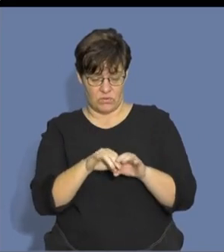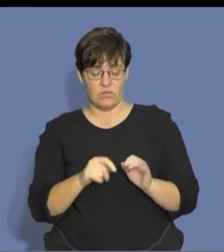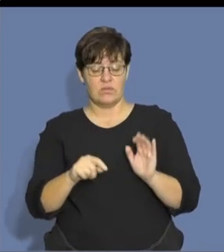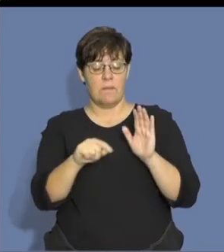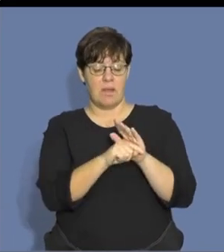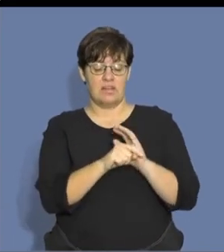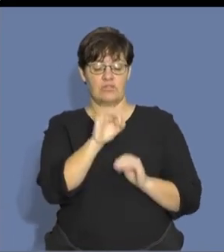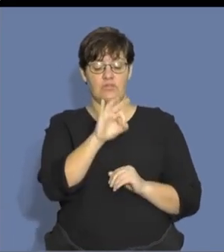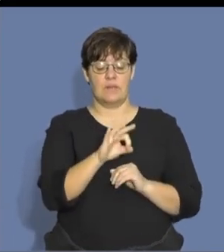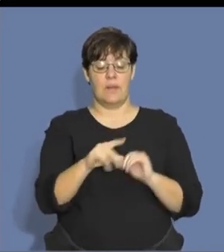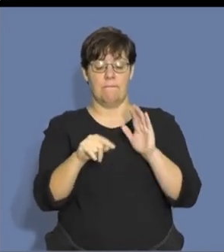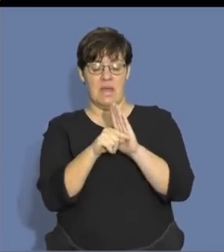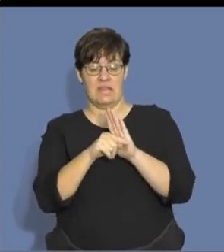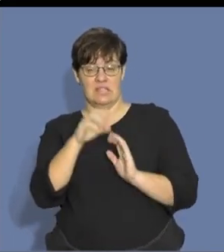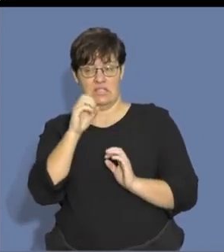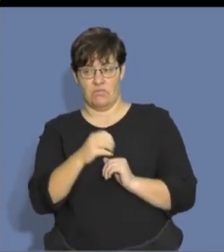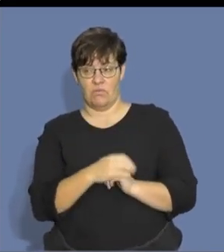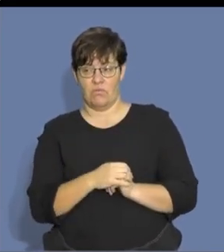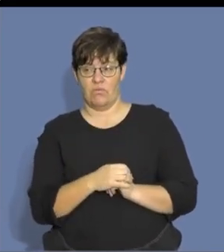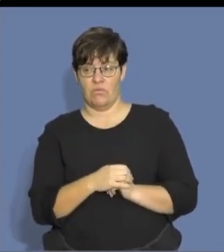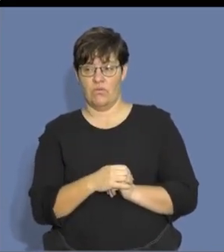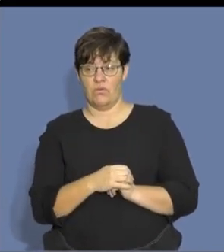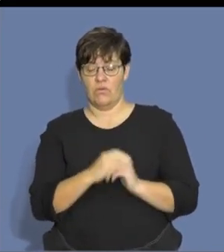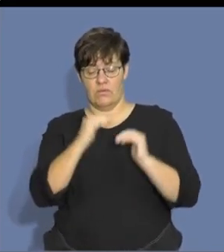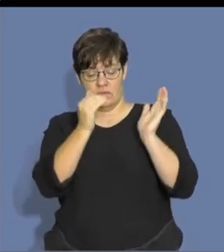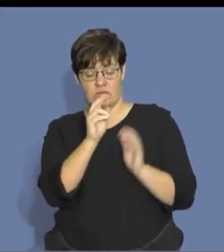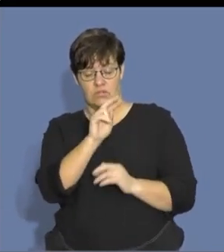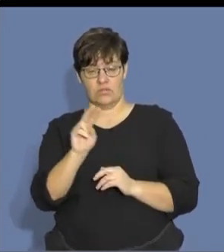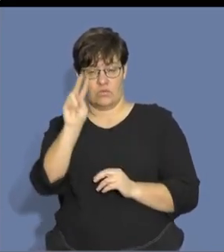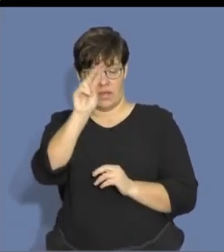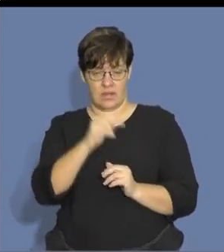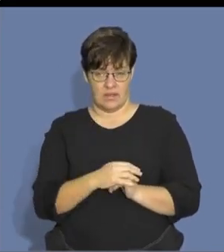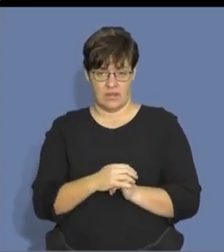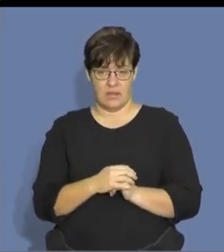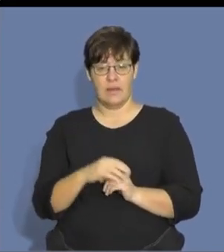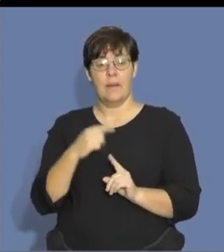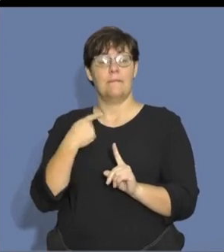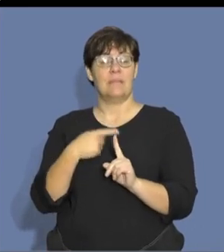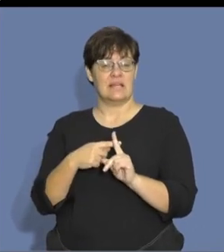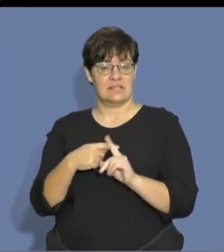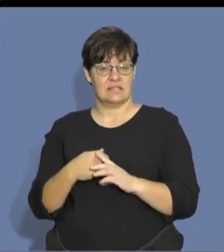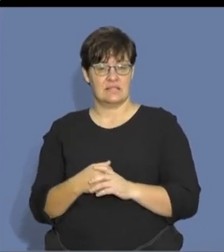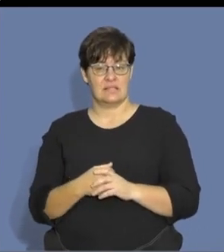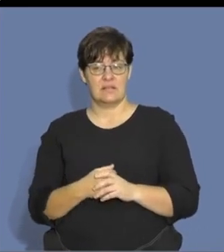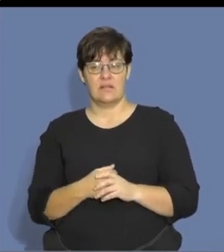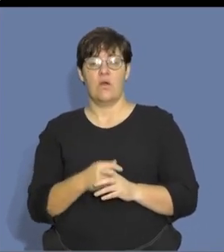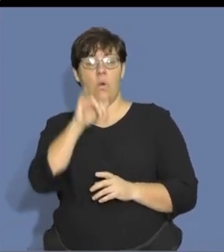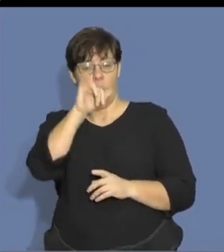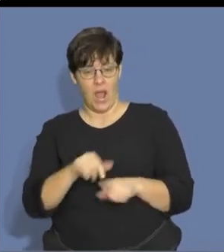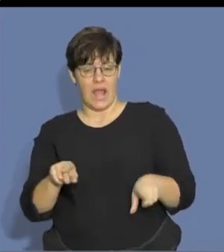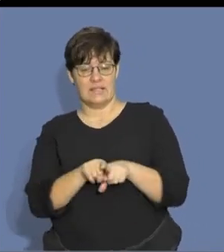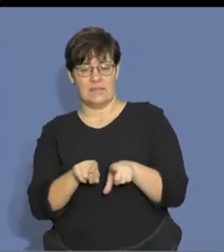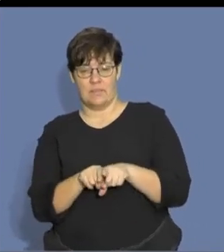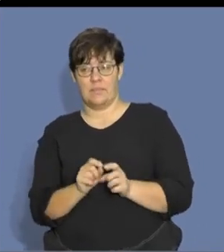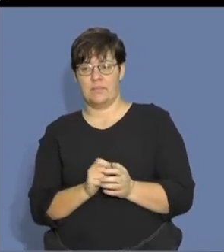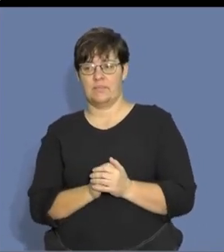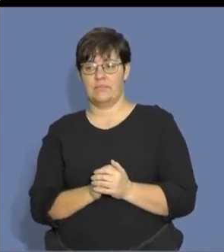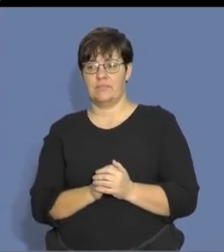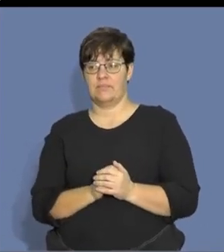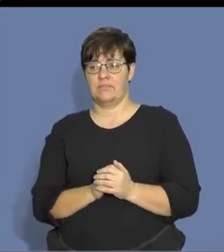minus 0. I'm going to square that. And then I'm going to add, and I'm going to do exactly the same thing with the y coordinates. I'm going to